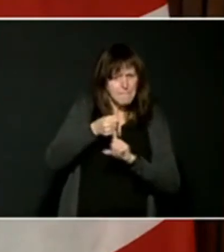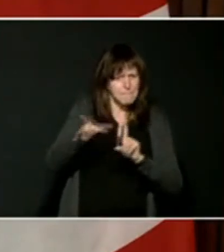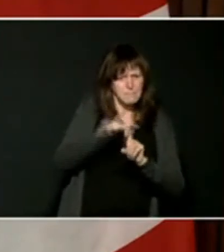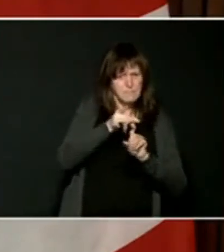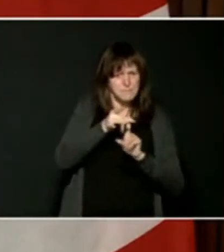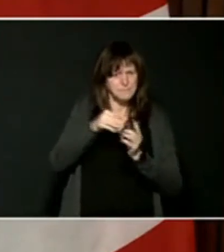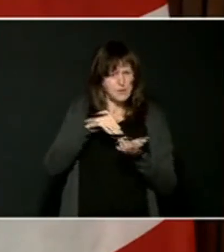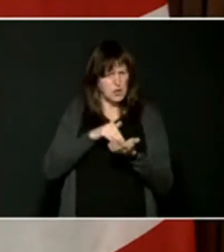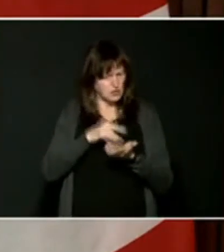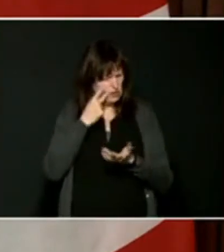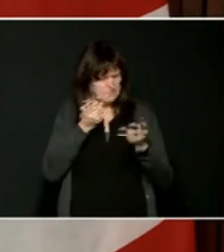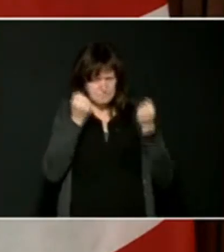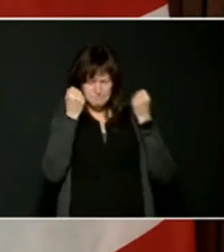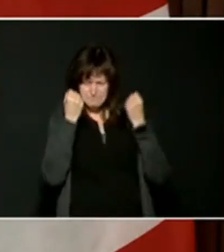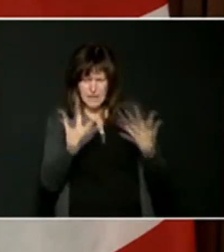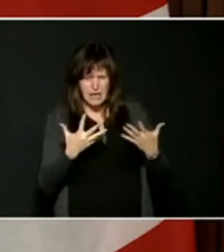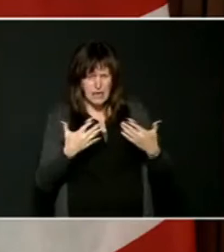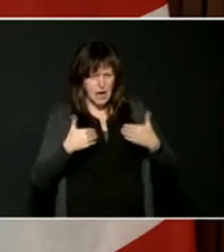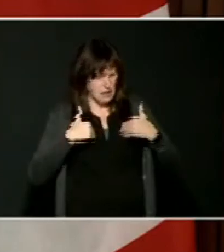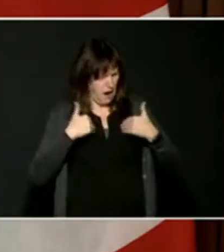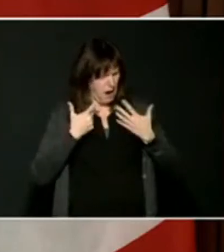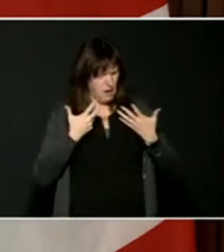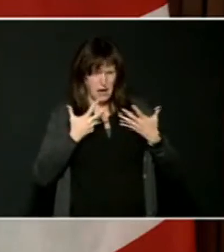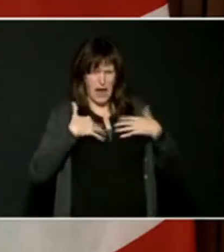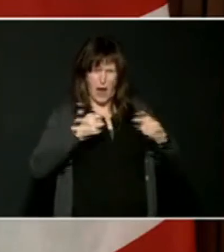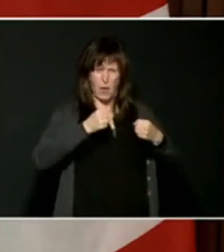COVID-19. So this is different.